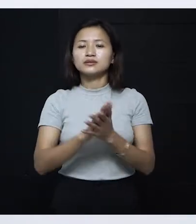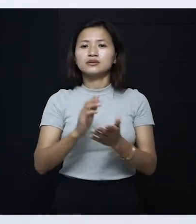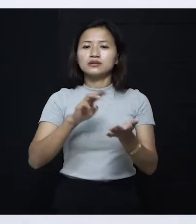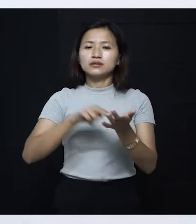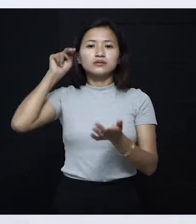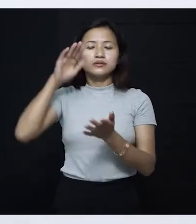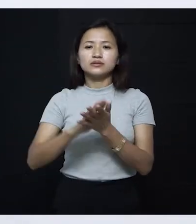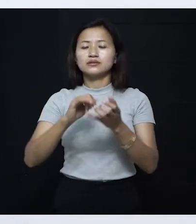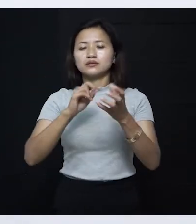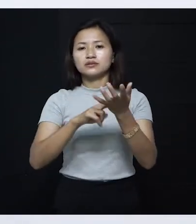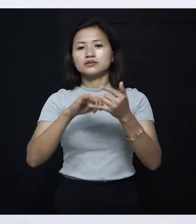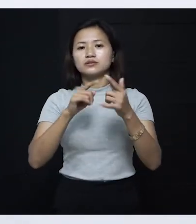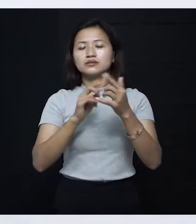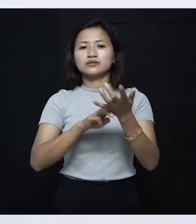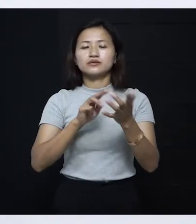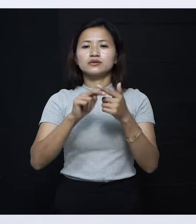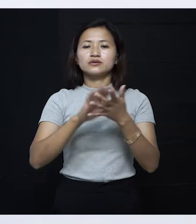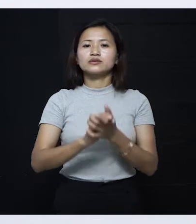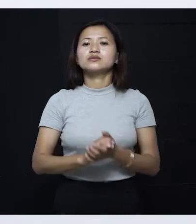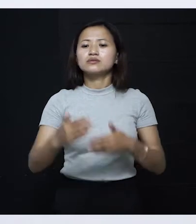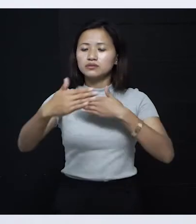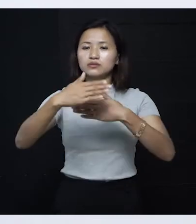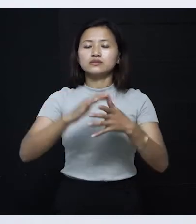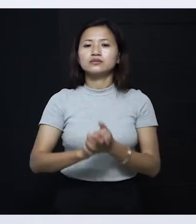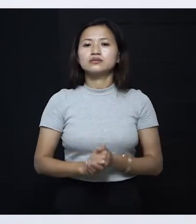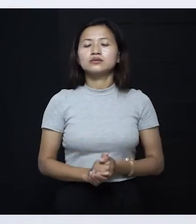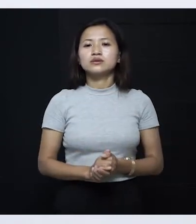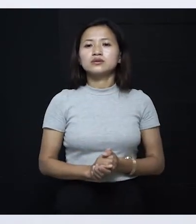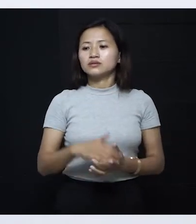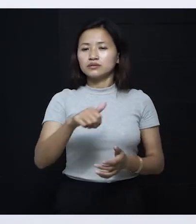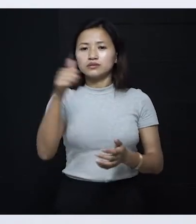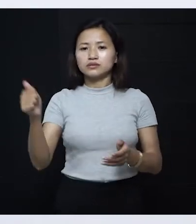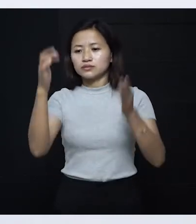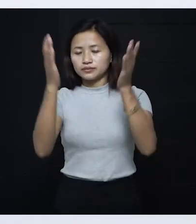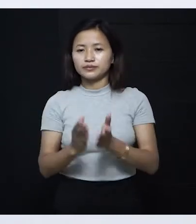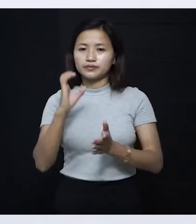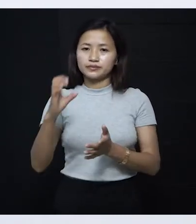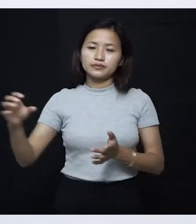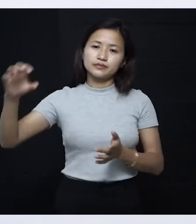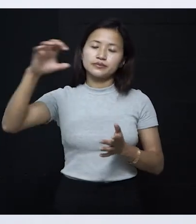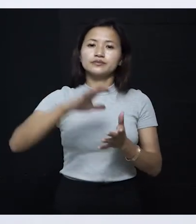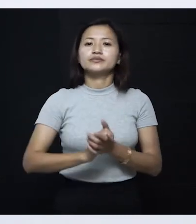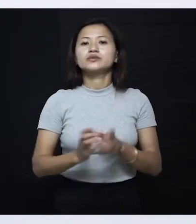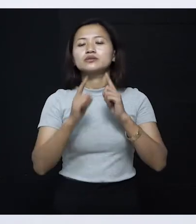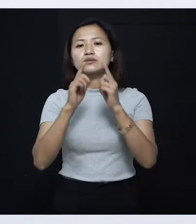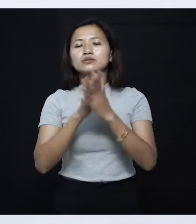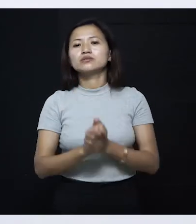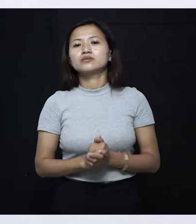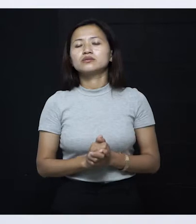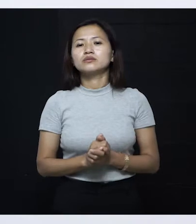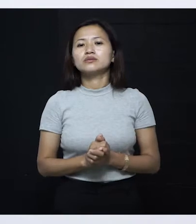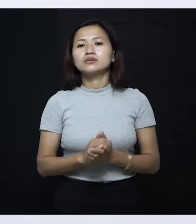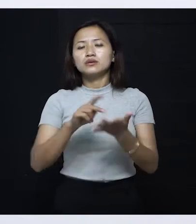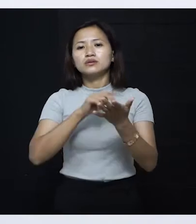a very sensitive state because we are close to the other countries. Other countries means we are talking about other